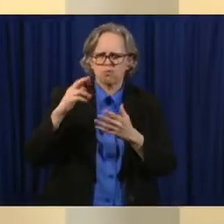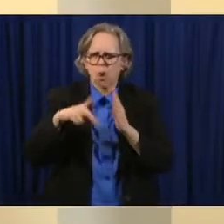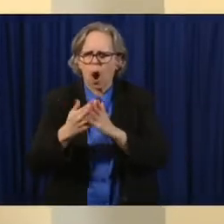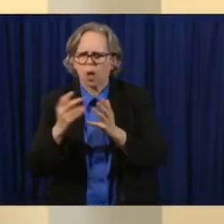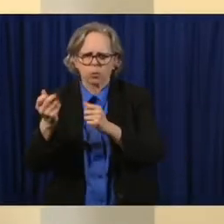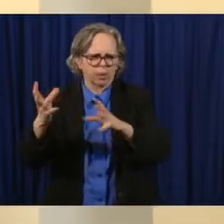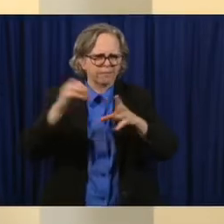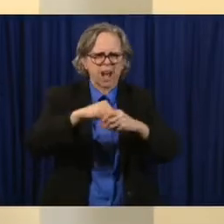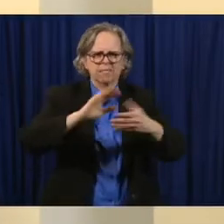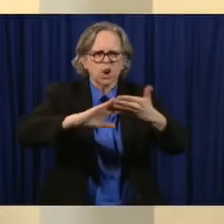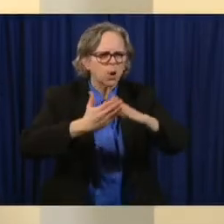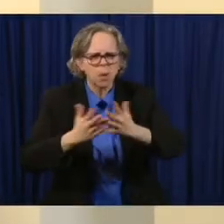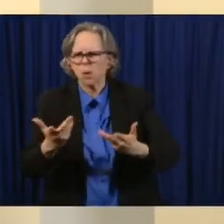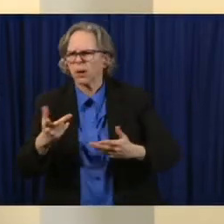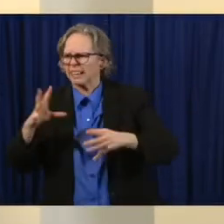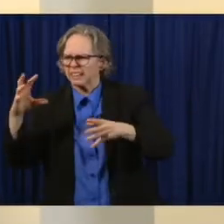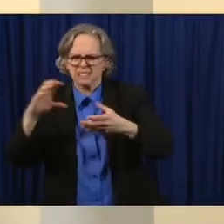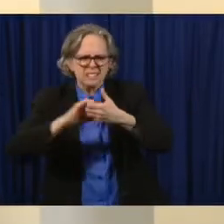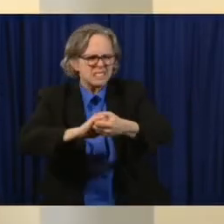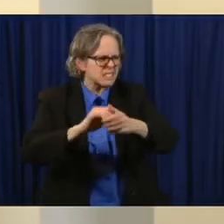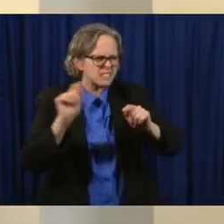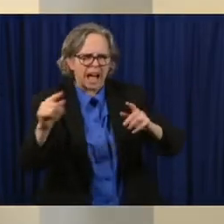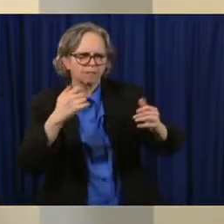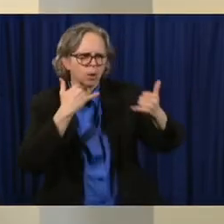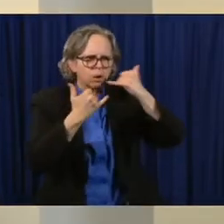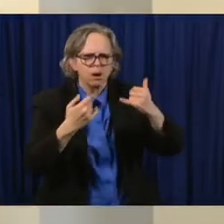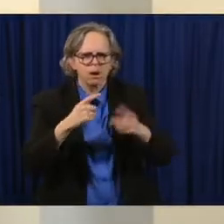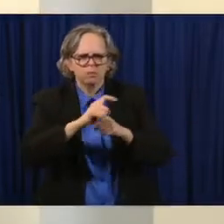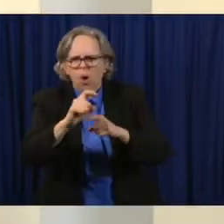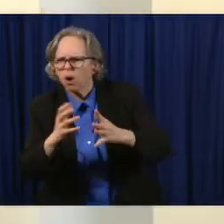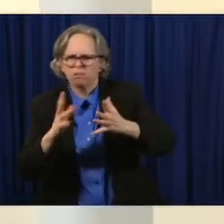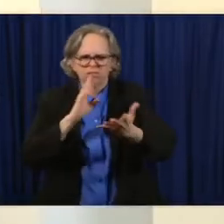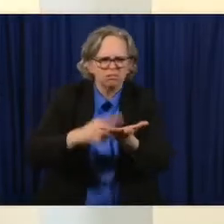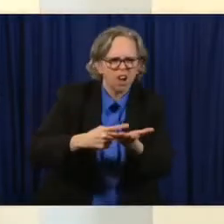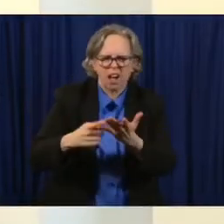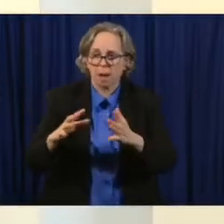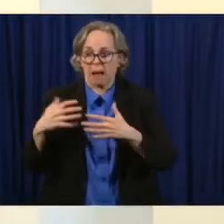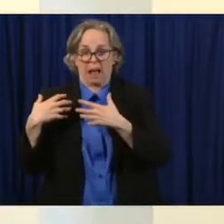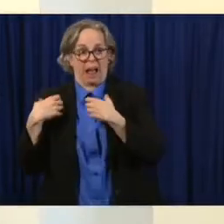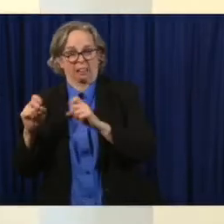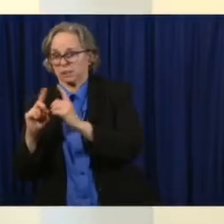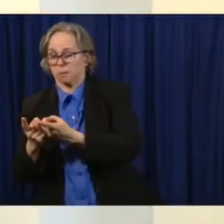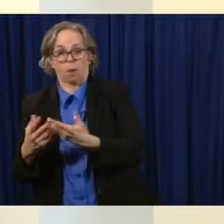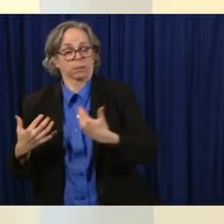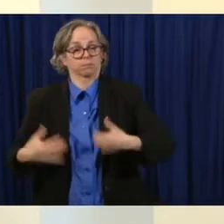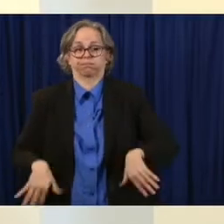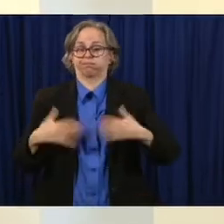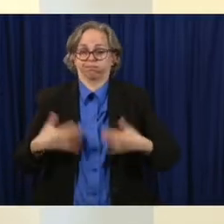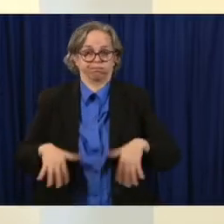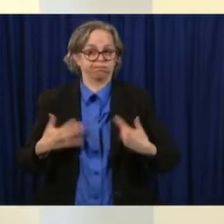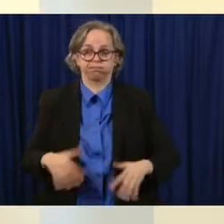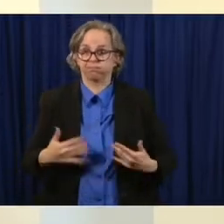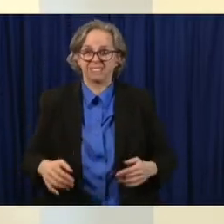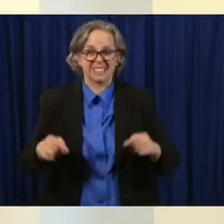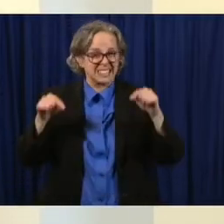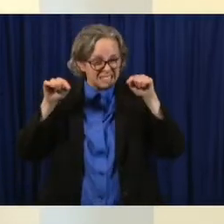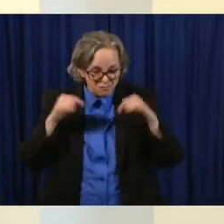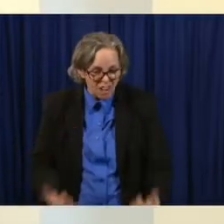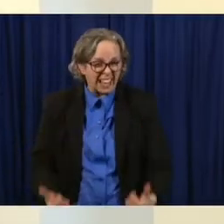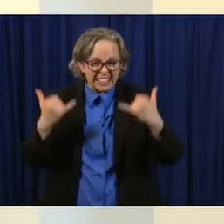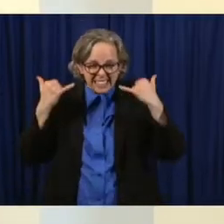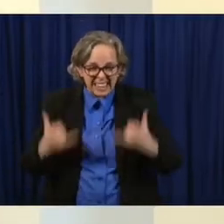community organizations and with their local health departments. Right now, as we speak, we're using our zone plus